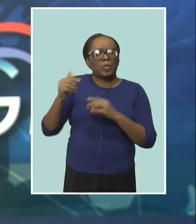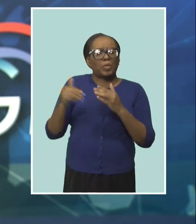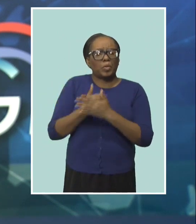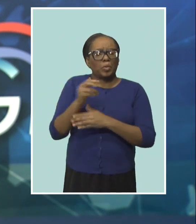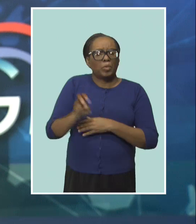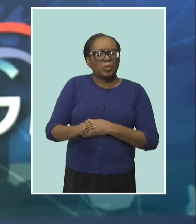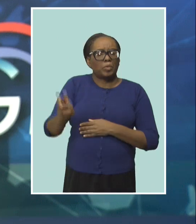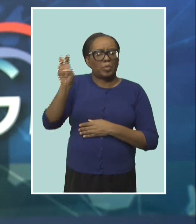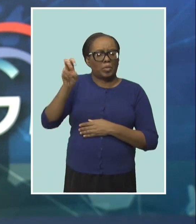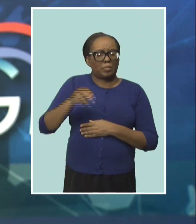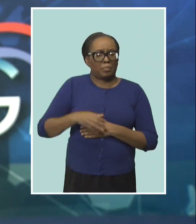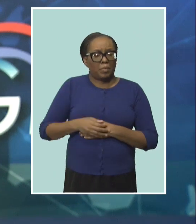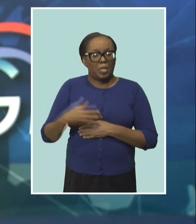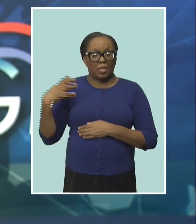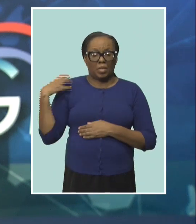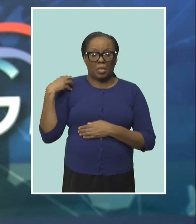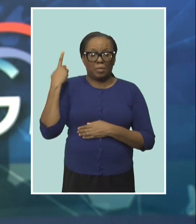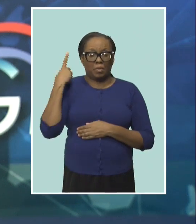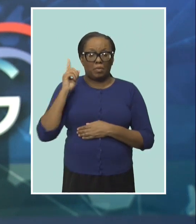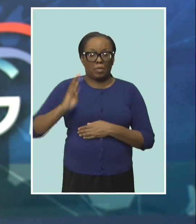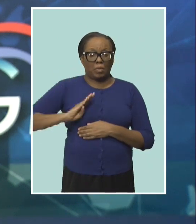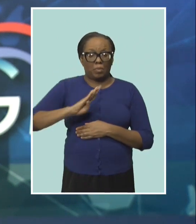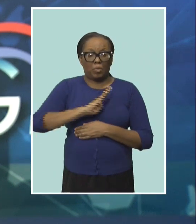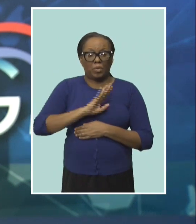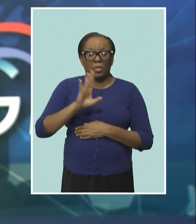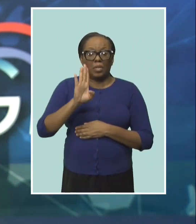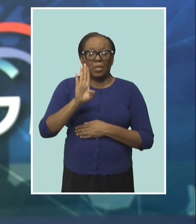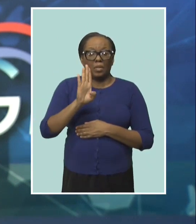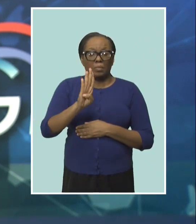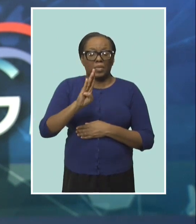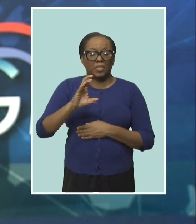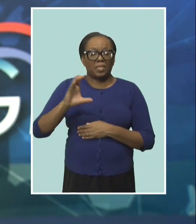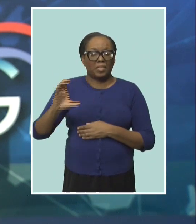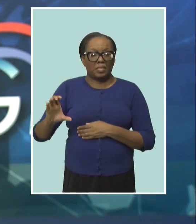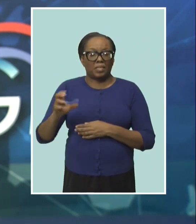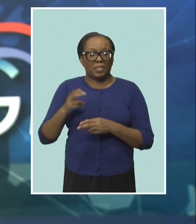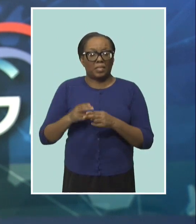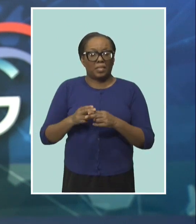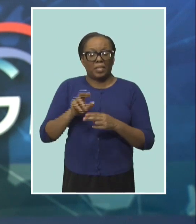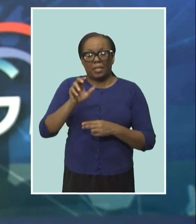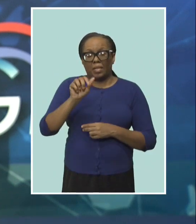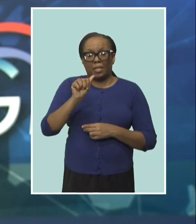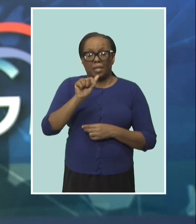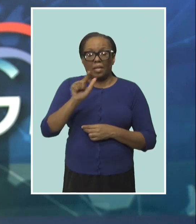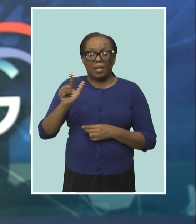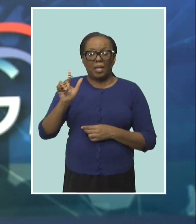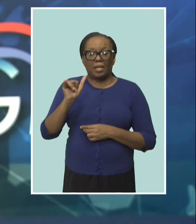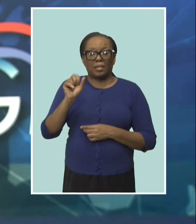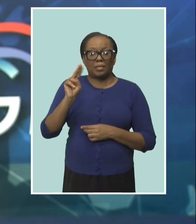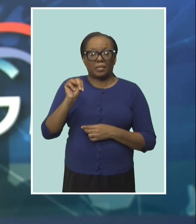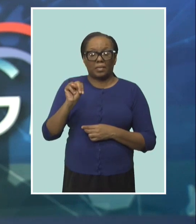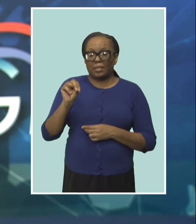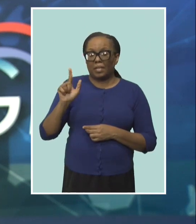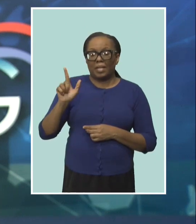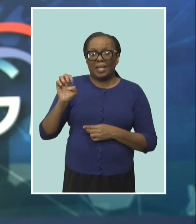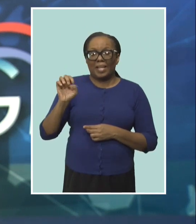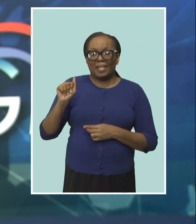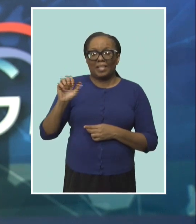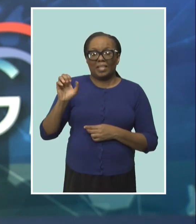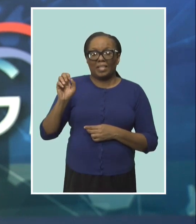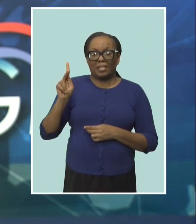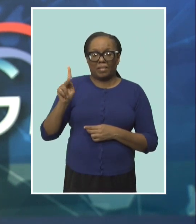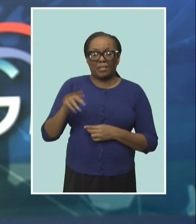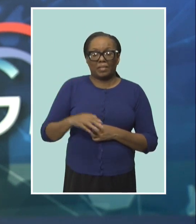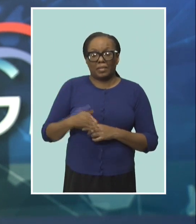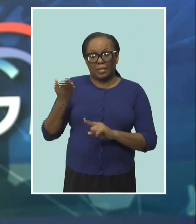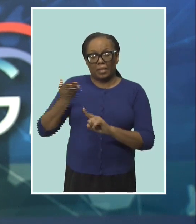tourism. It comes from Chairman of the Board of the Barbados Community College, the Honourable Dr. Alison Leacock. She was speaking at a service at the St.